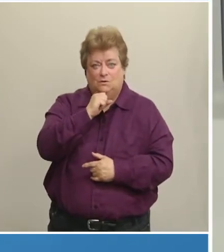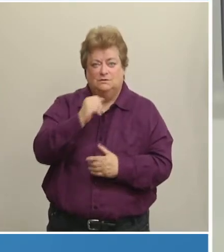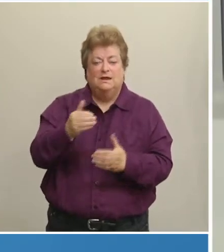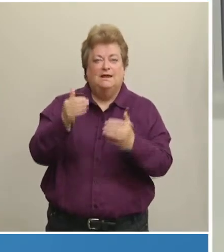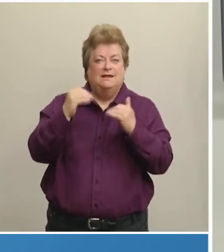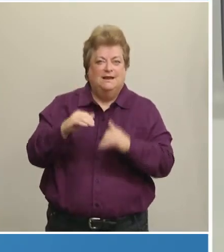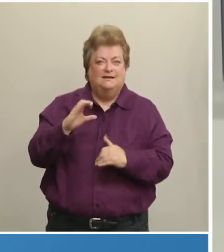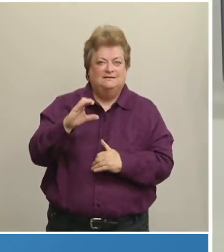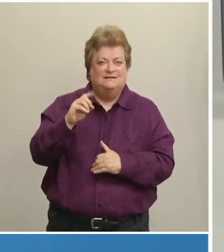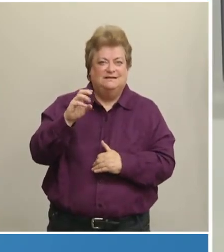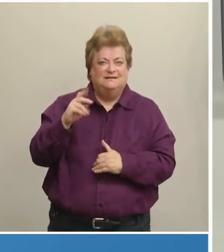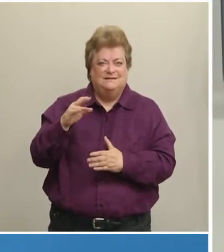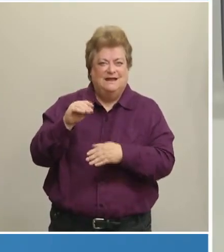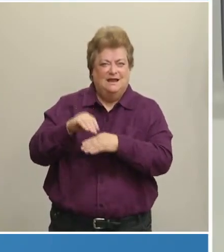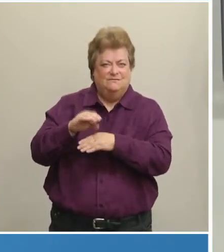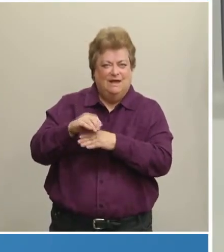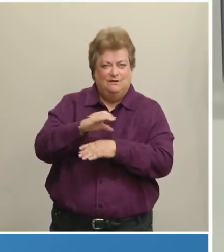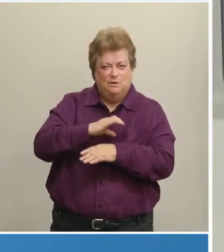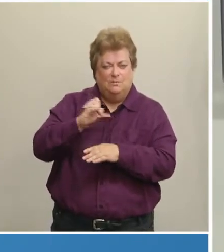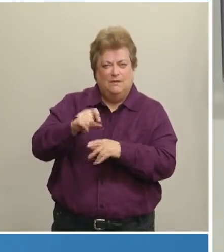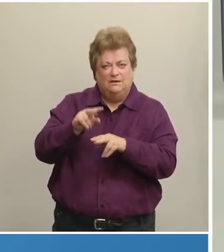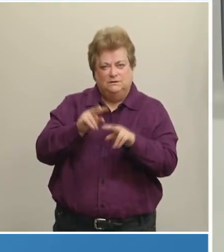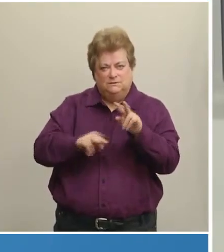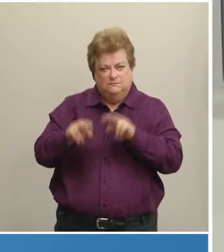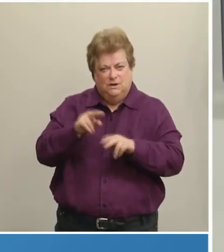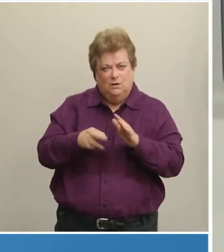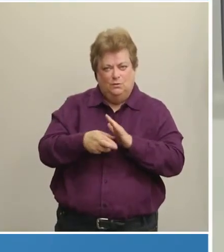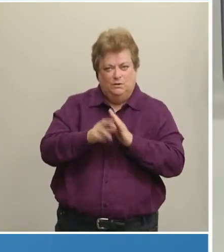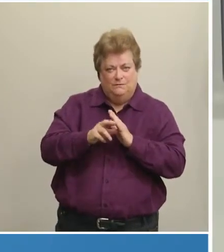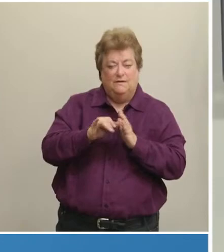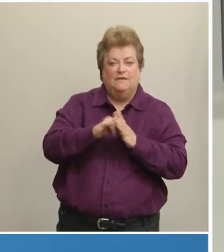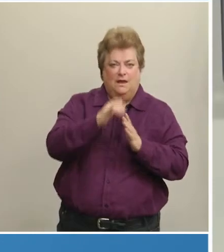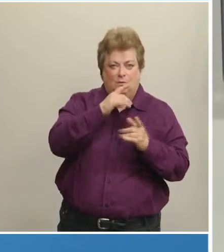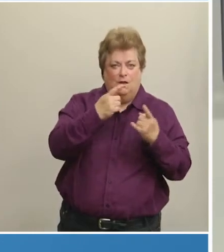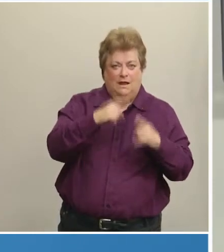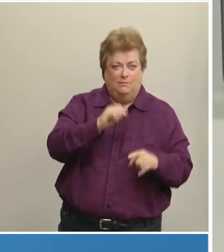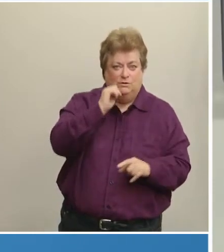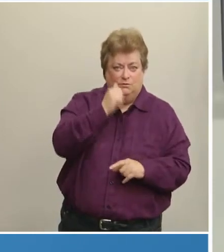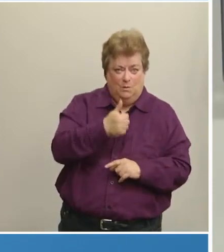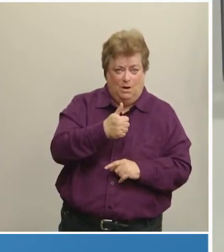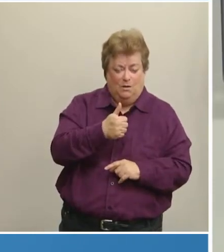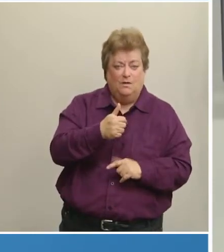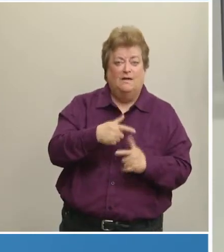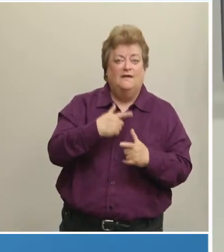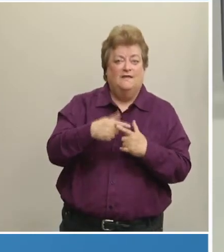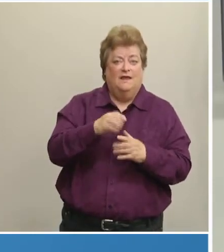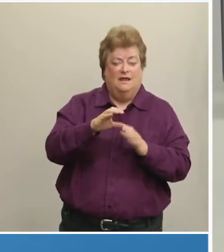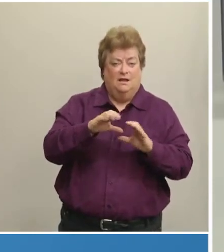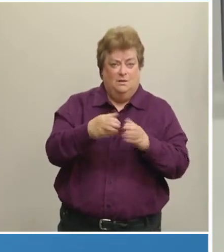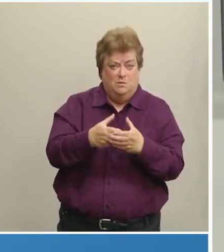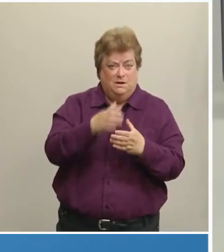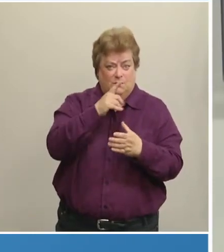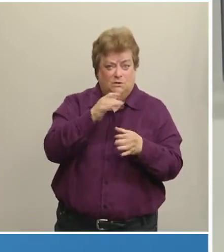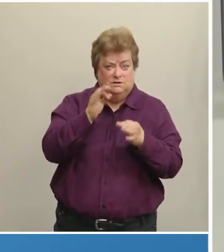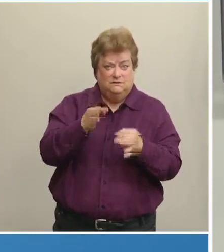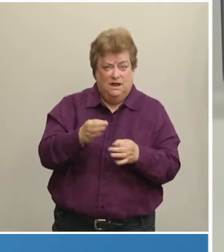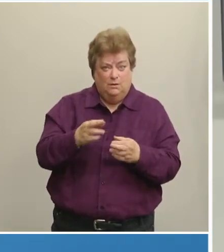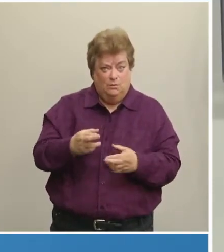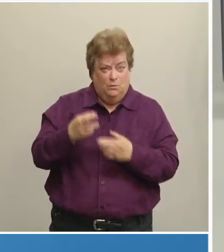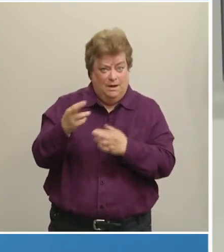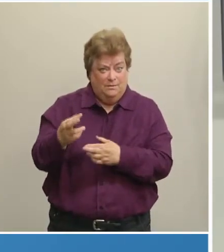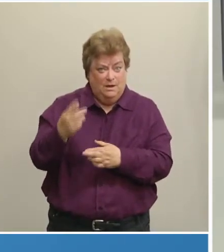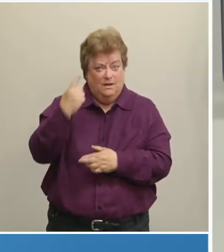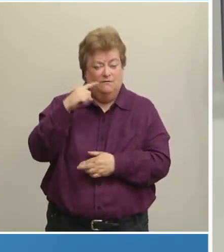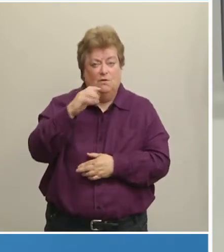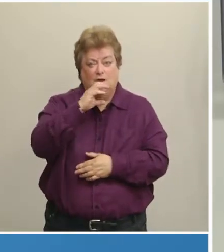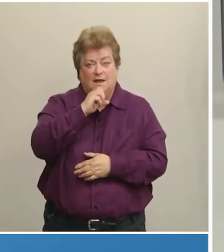Advisory Committee to conduct its review, which will happen tomorrow. The committee will decide whether to recommend the vaccine's use in